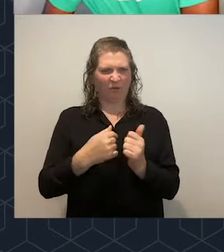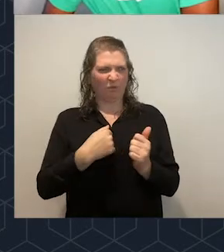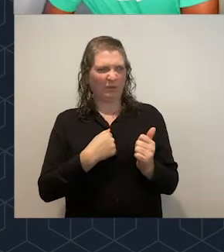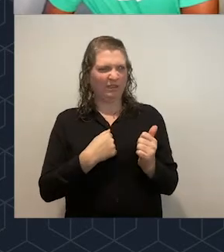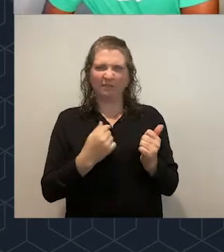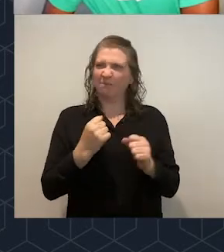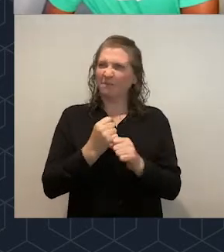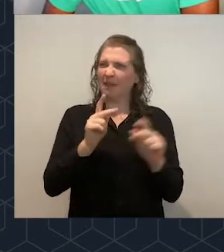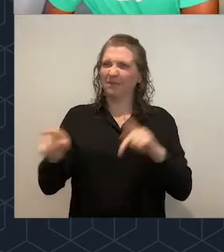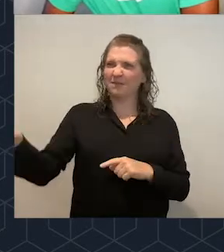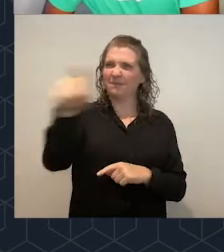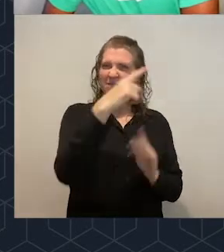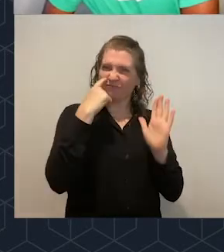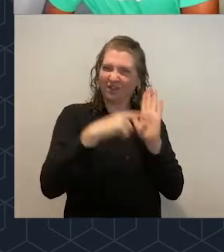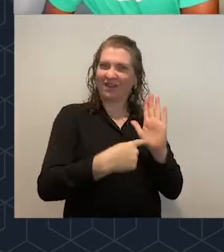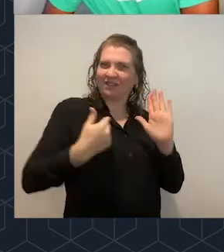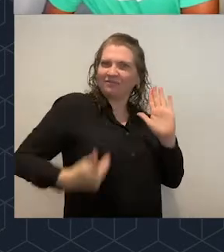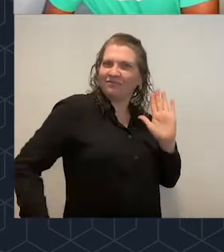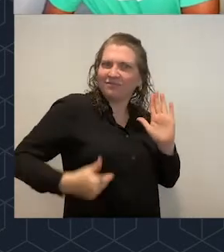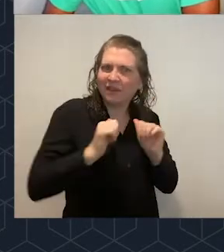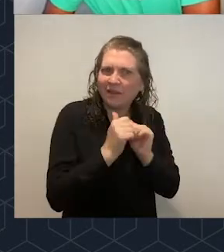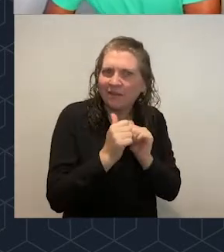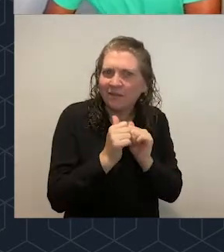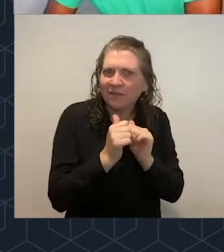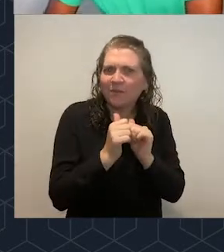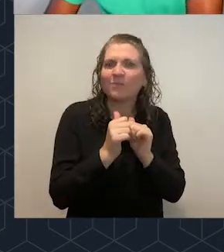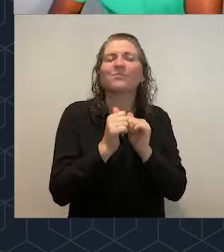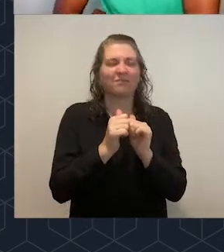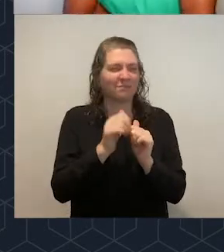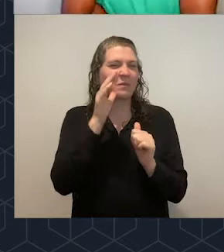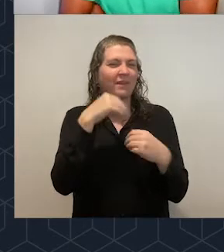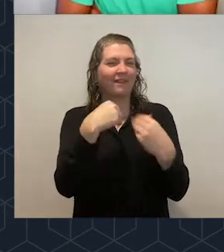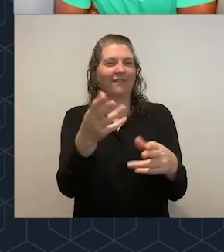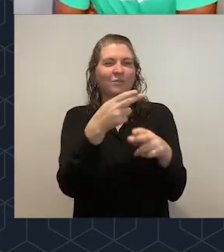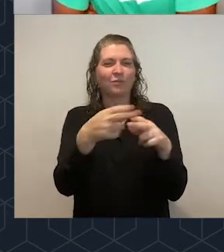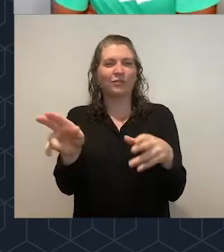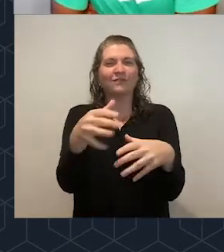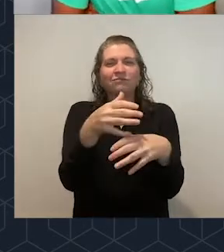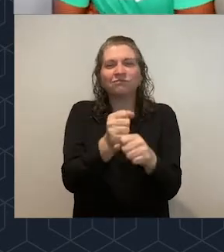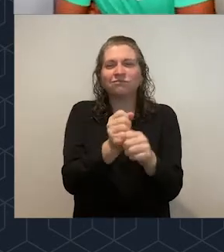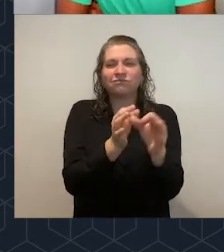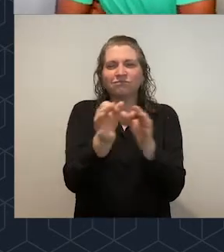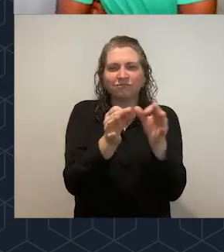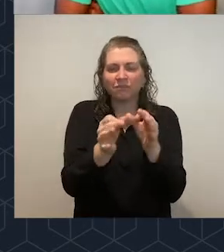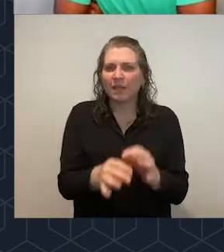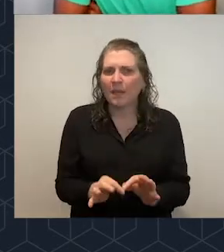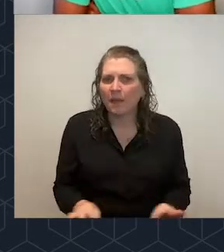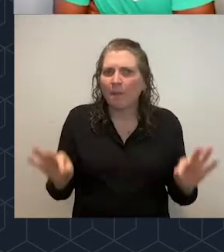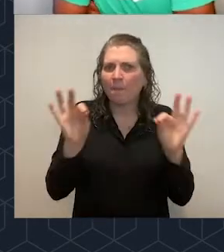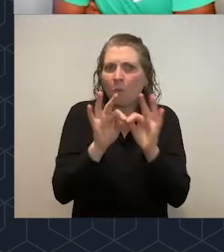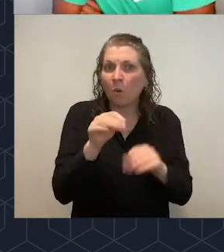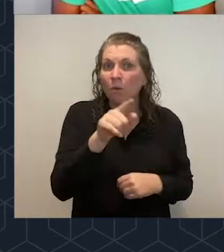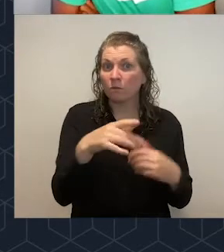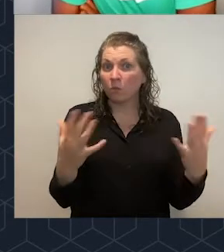the bar and providing overall tips along the way. All right, so let's go over in regards to Resume 101, how to